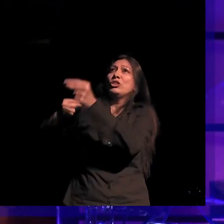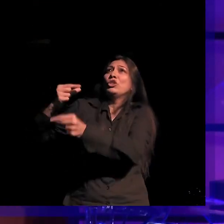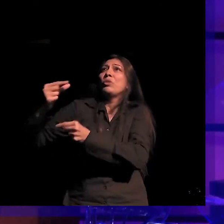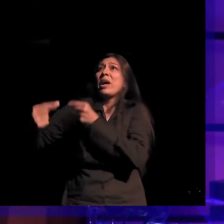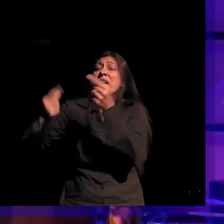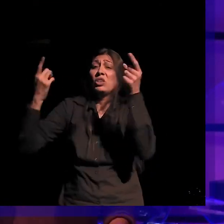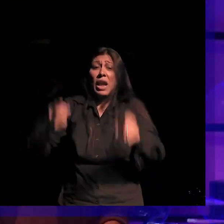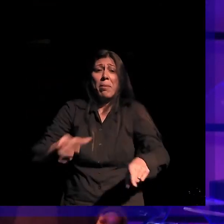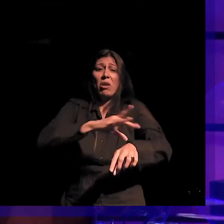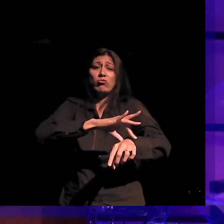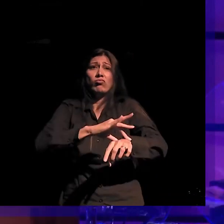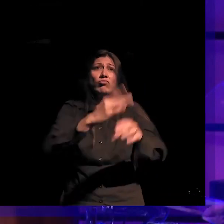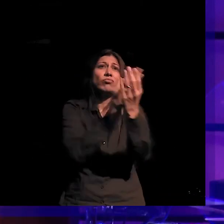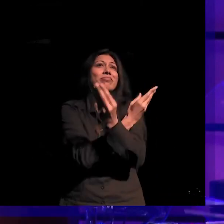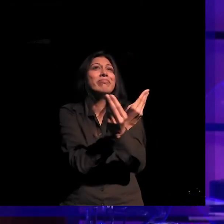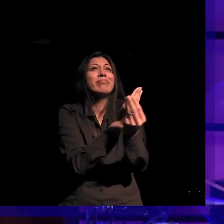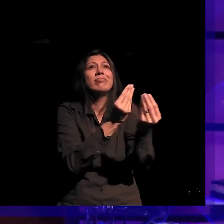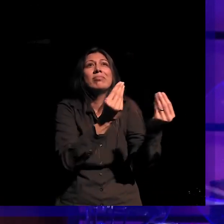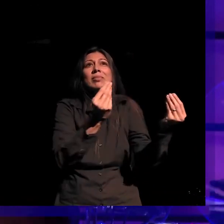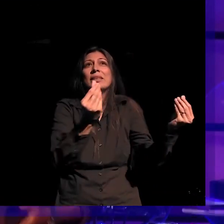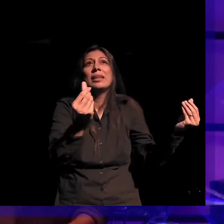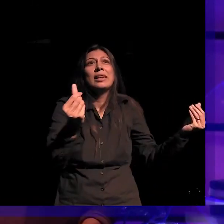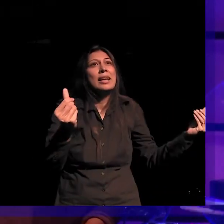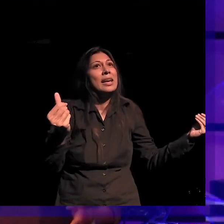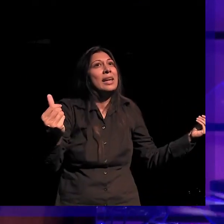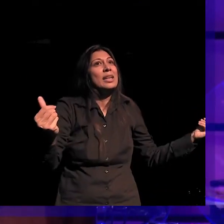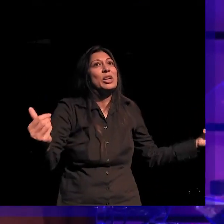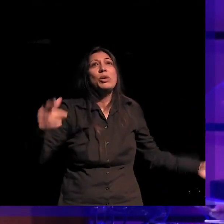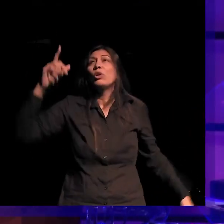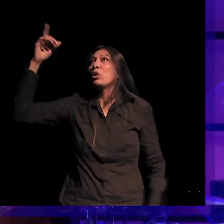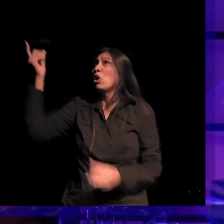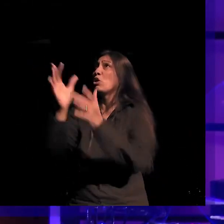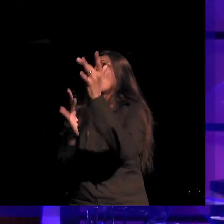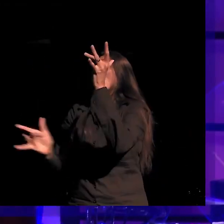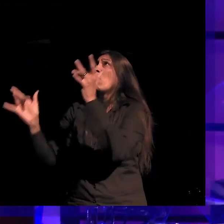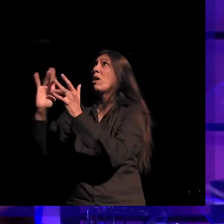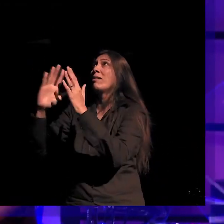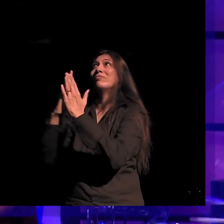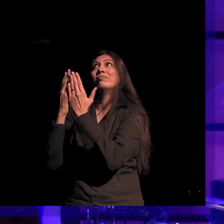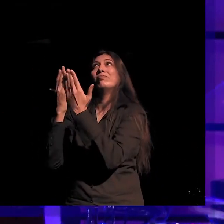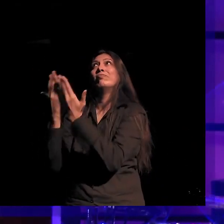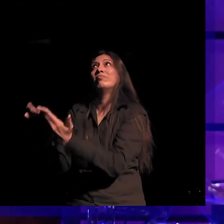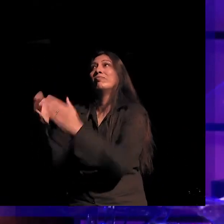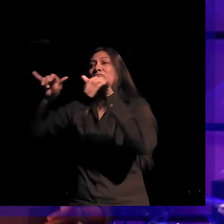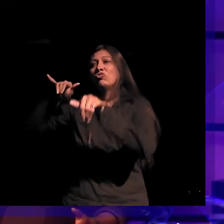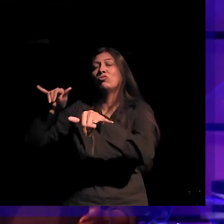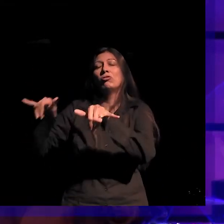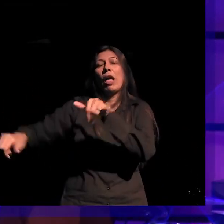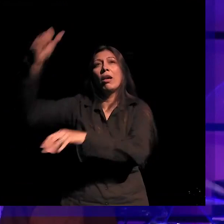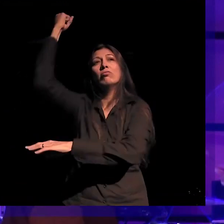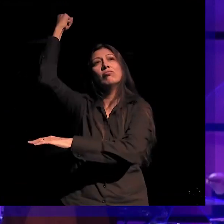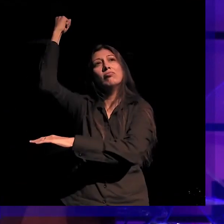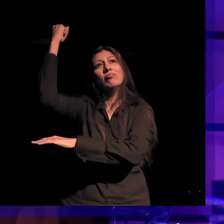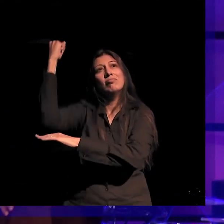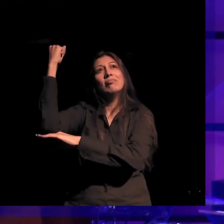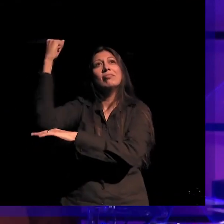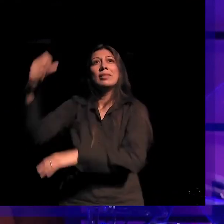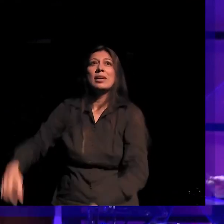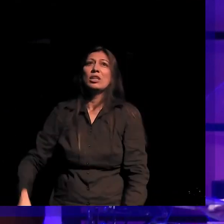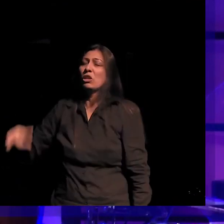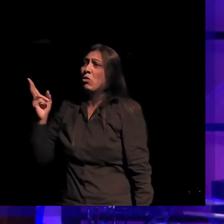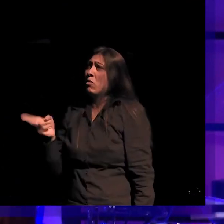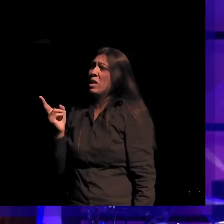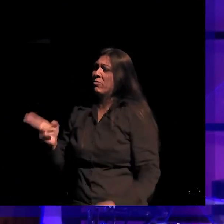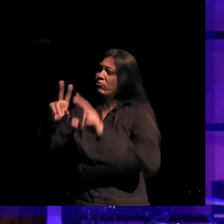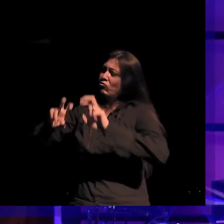God from age to age, though the earth may pass away, your word remains the same. Yes,